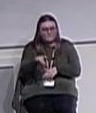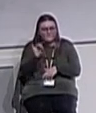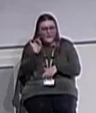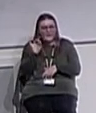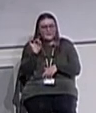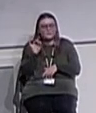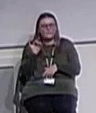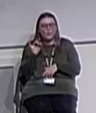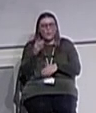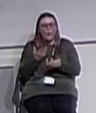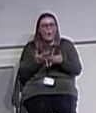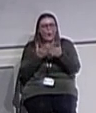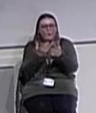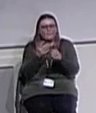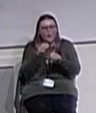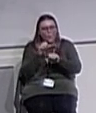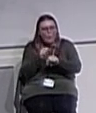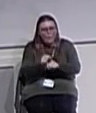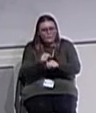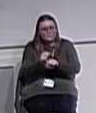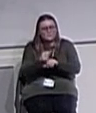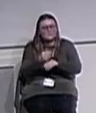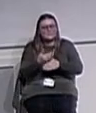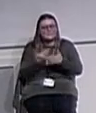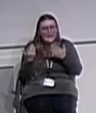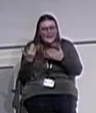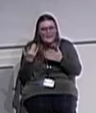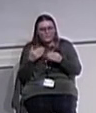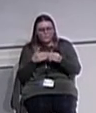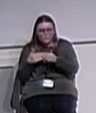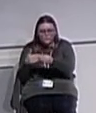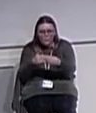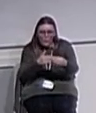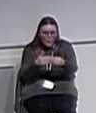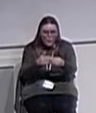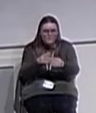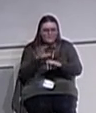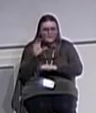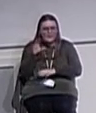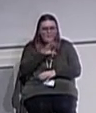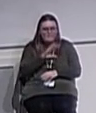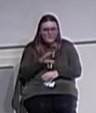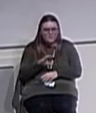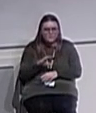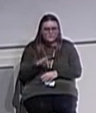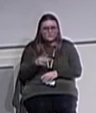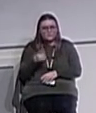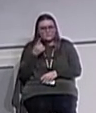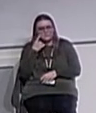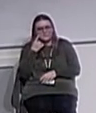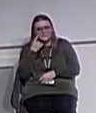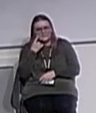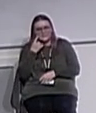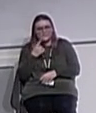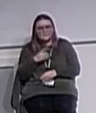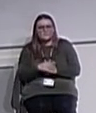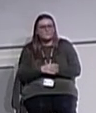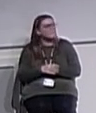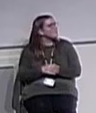day. We'll show you around the campus. We'll give you a tour around, and you can see the teaching labs and see all the inside